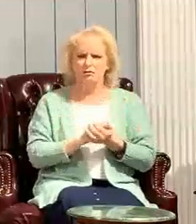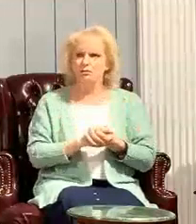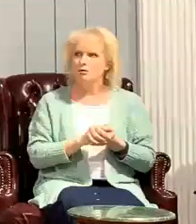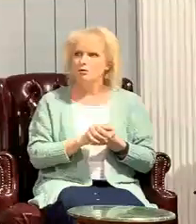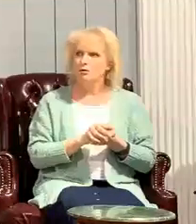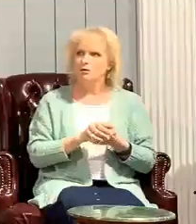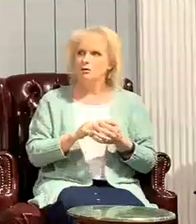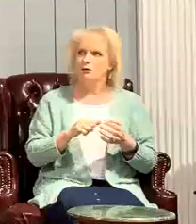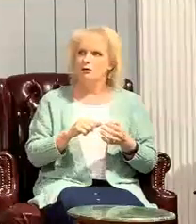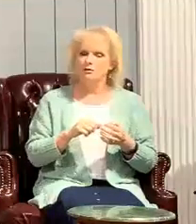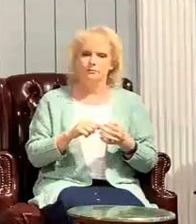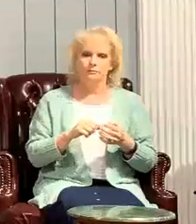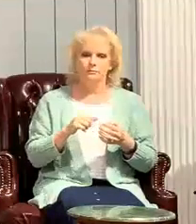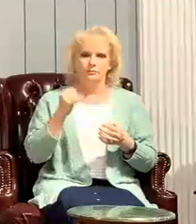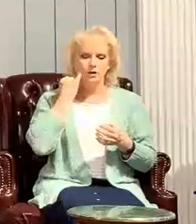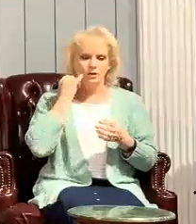I give.